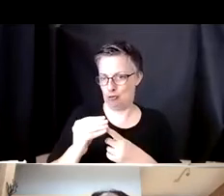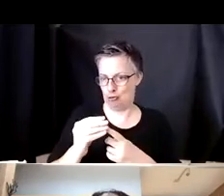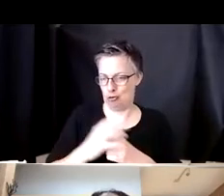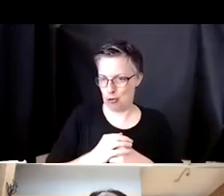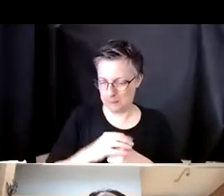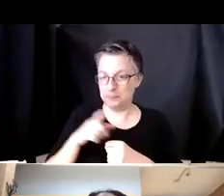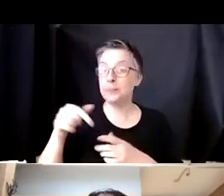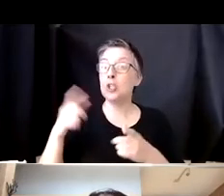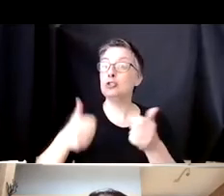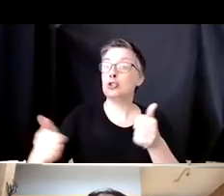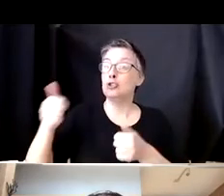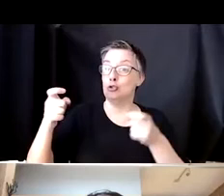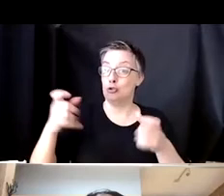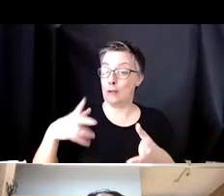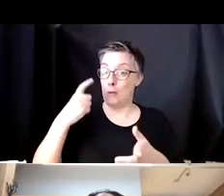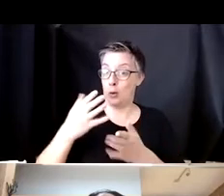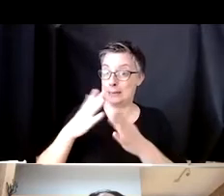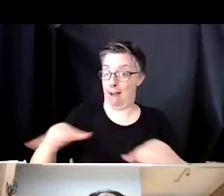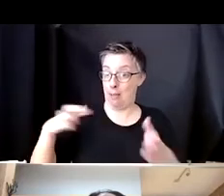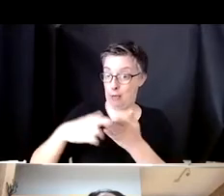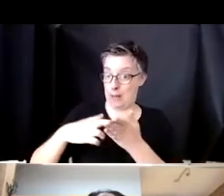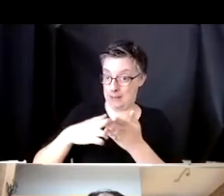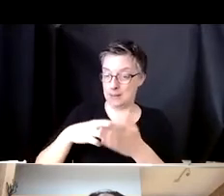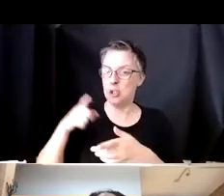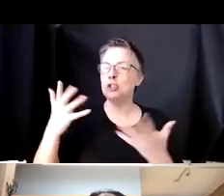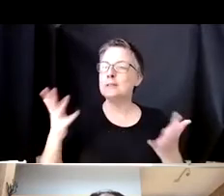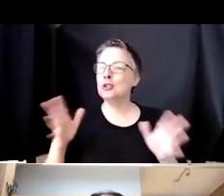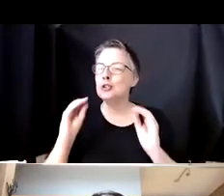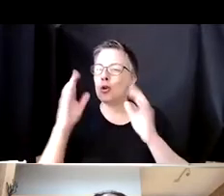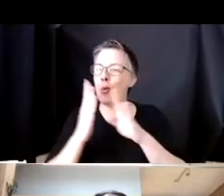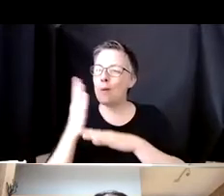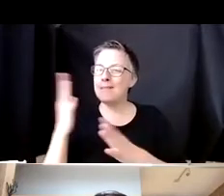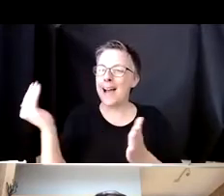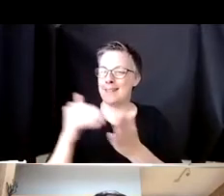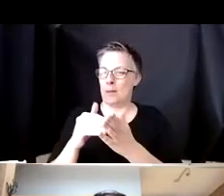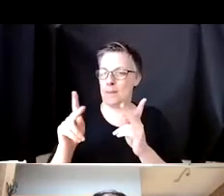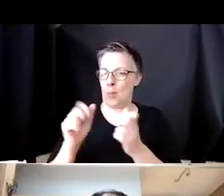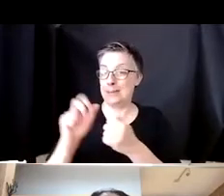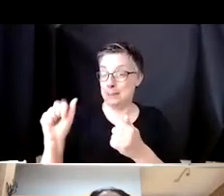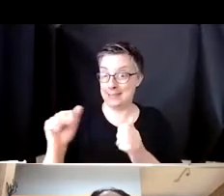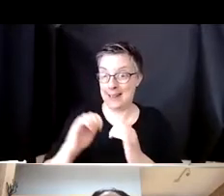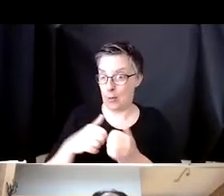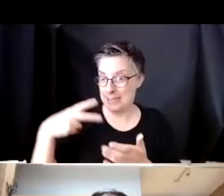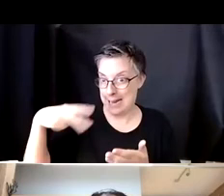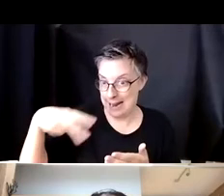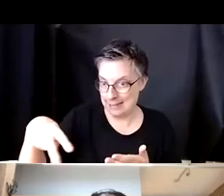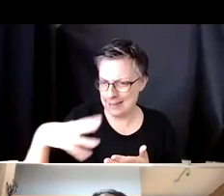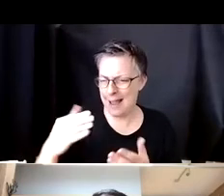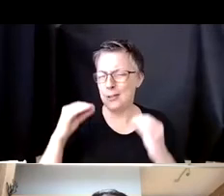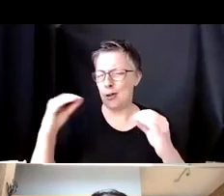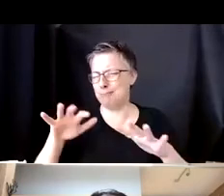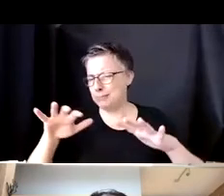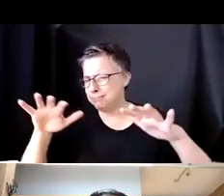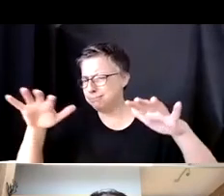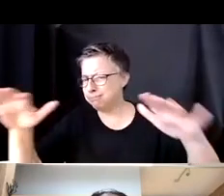executive director for Silent Rhythms, she has taught more than 5,000 people with disabilities how to dance, and has taught countless more people